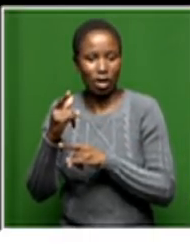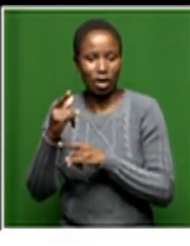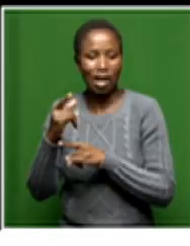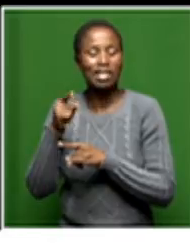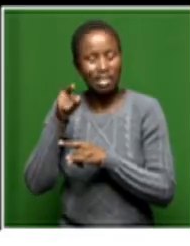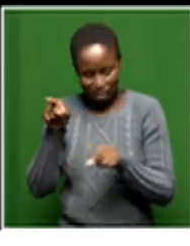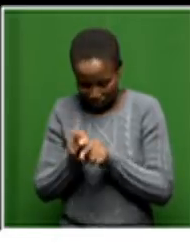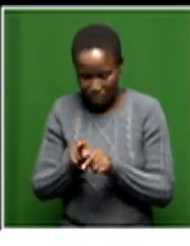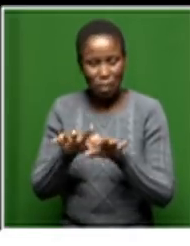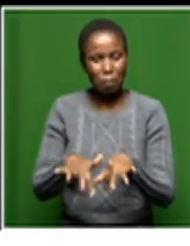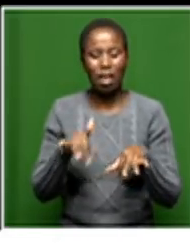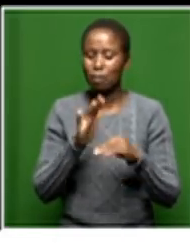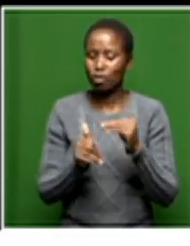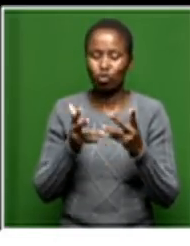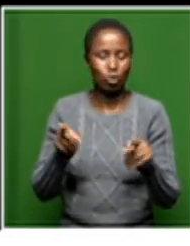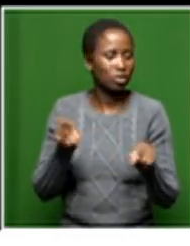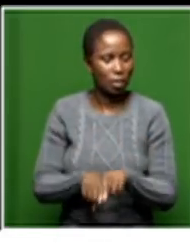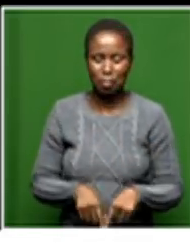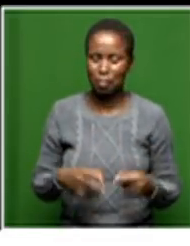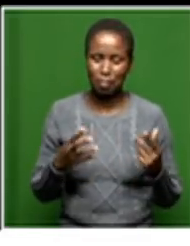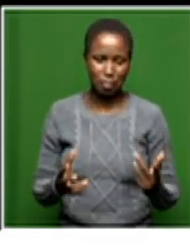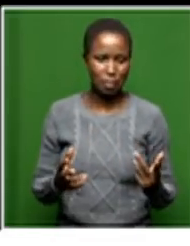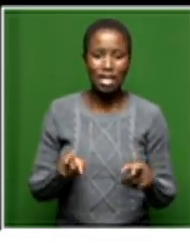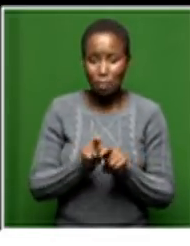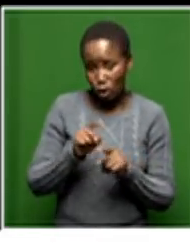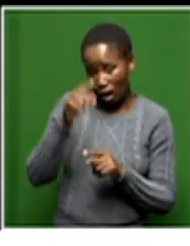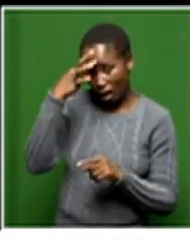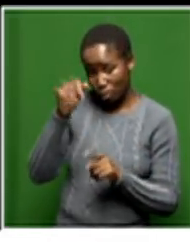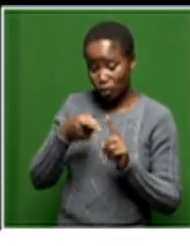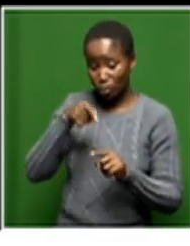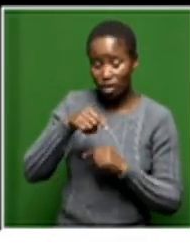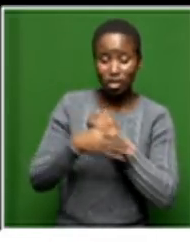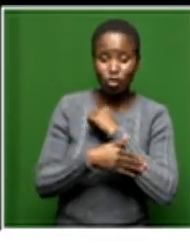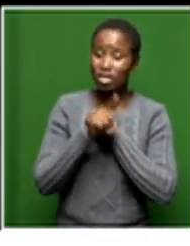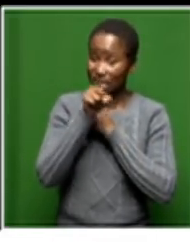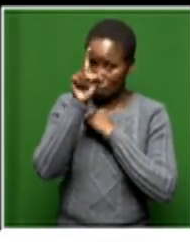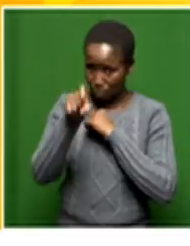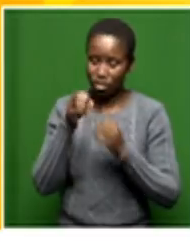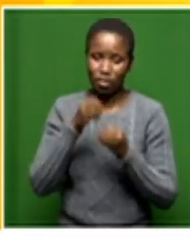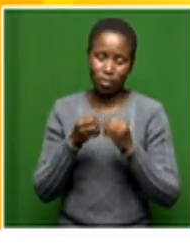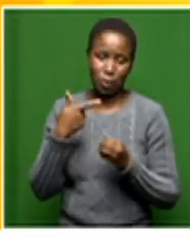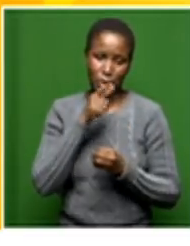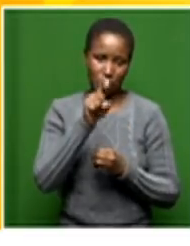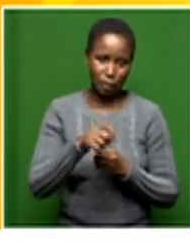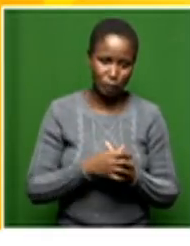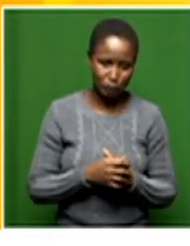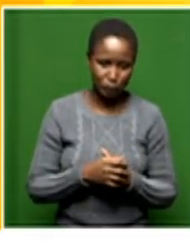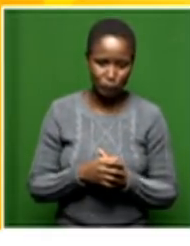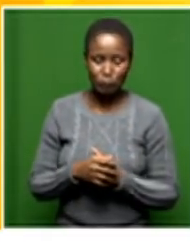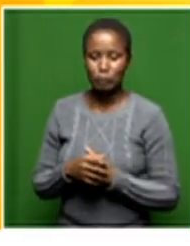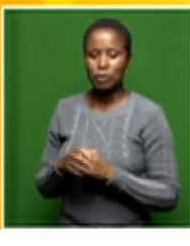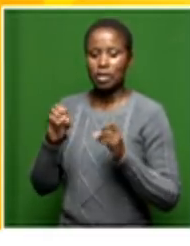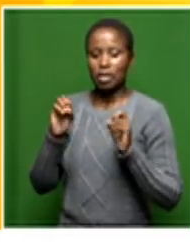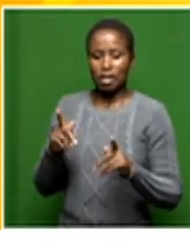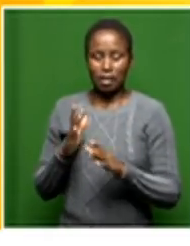in Parliament, whether they seriously want to govern this country correctly. Okay, we are out of time, but I'm going to give each of you